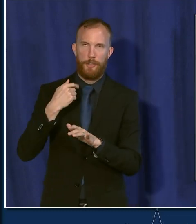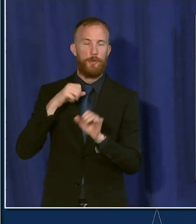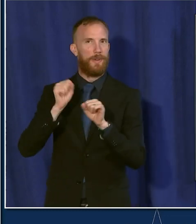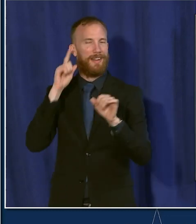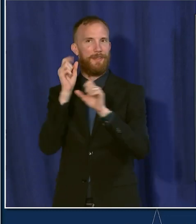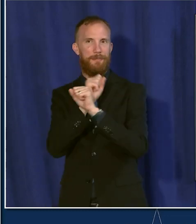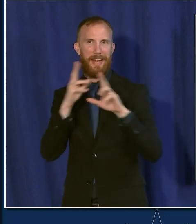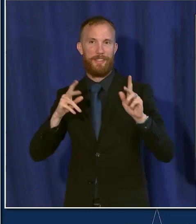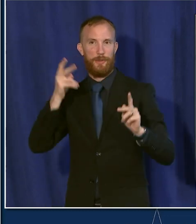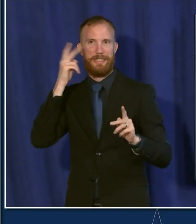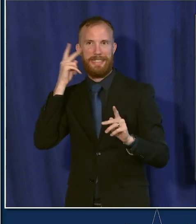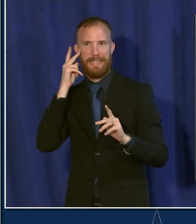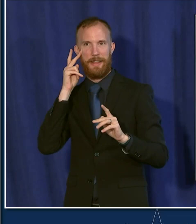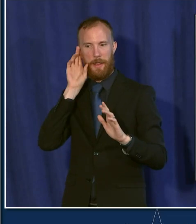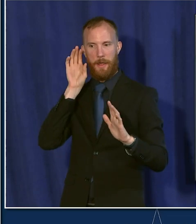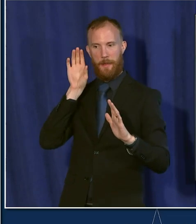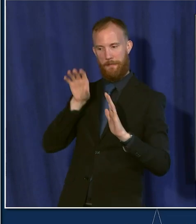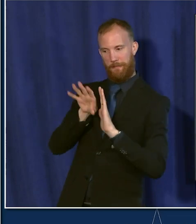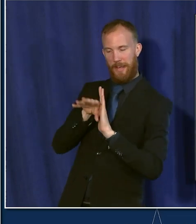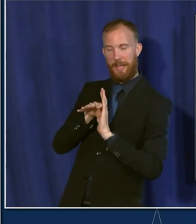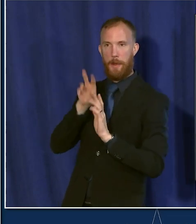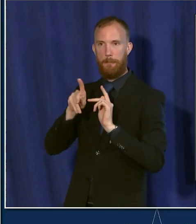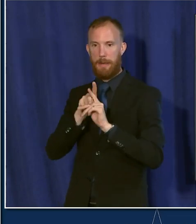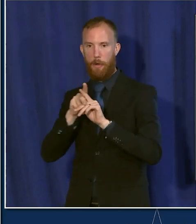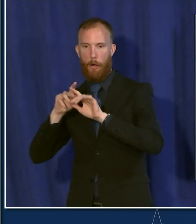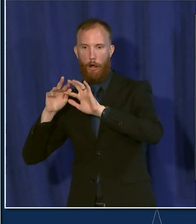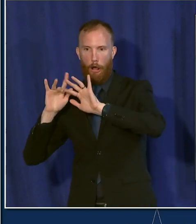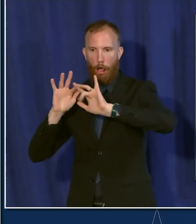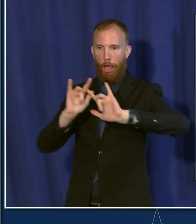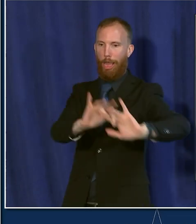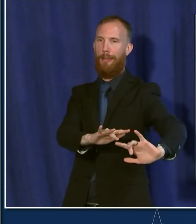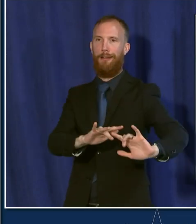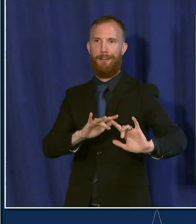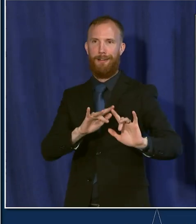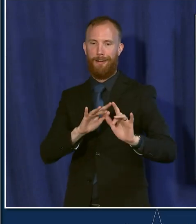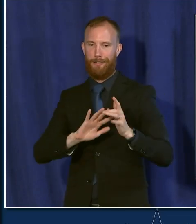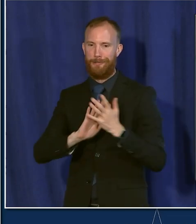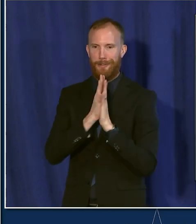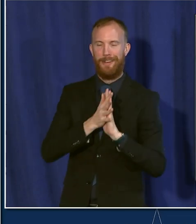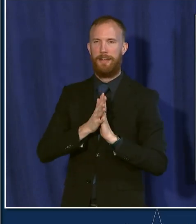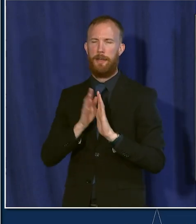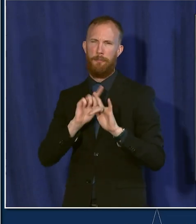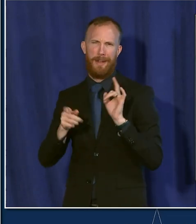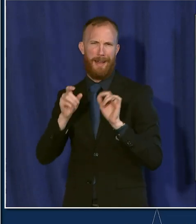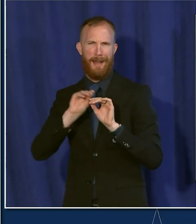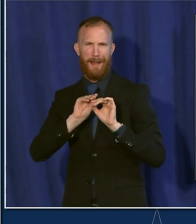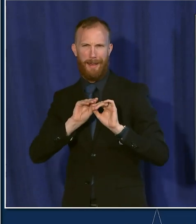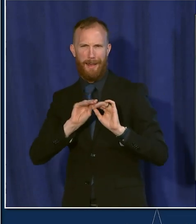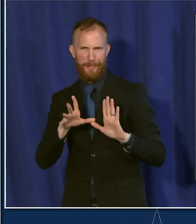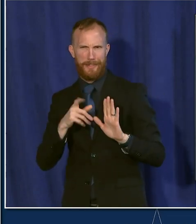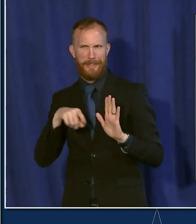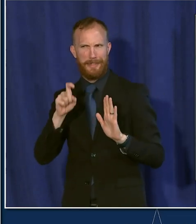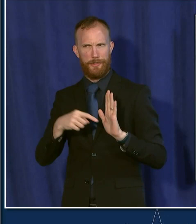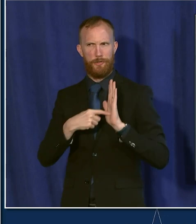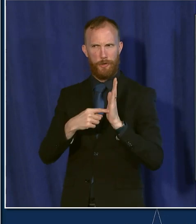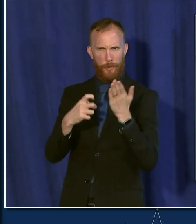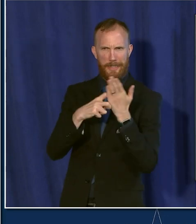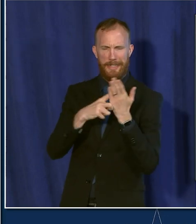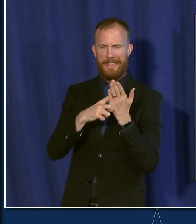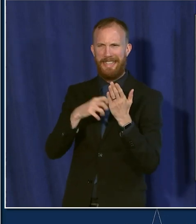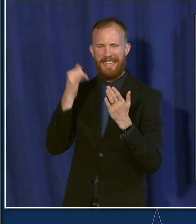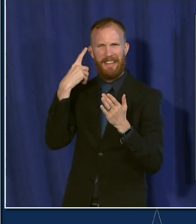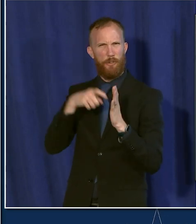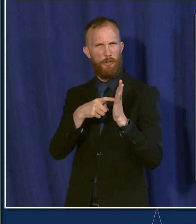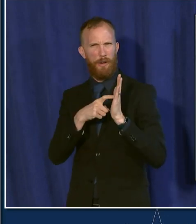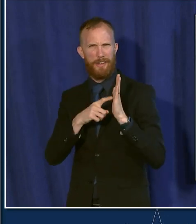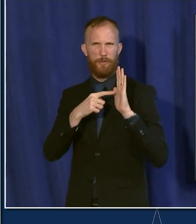but obviously they have to have their ticket checked first. If they have to show a printed copy or something of their vaccination